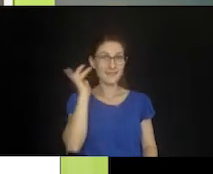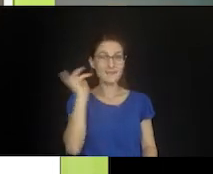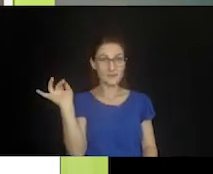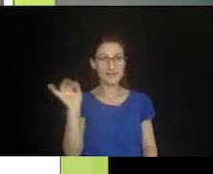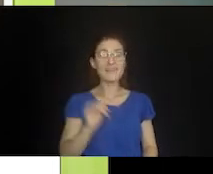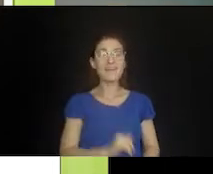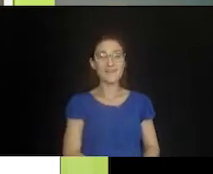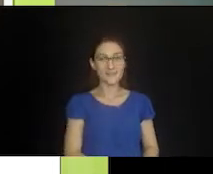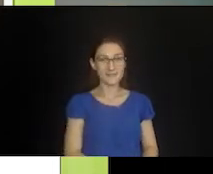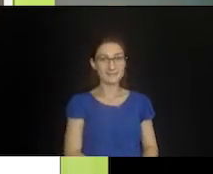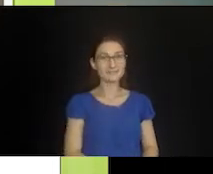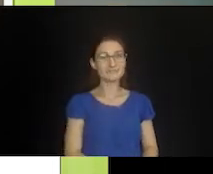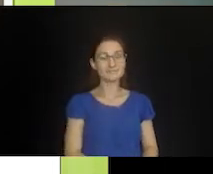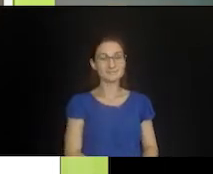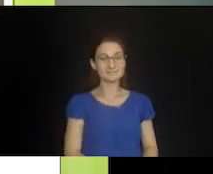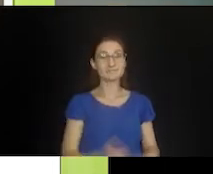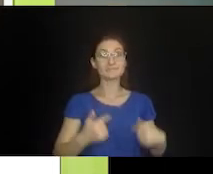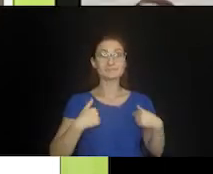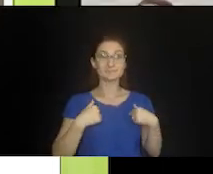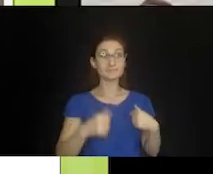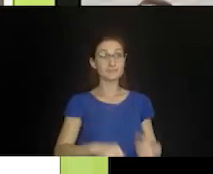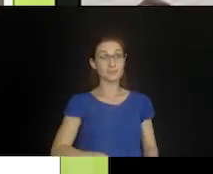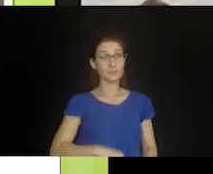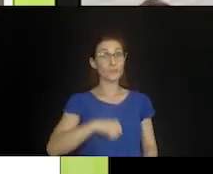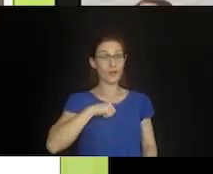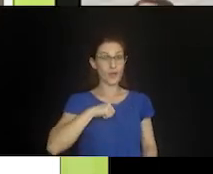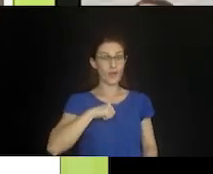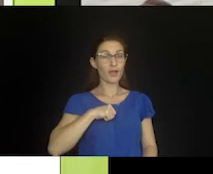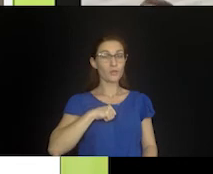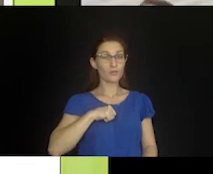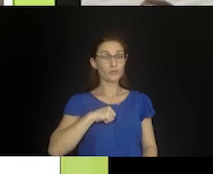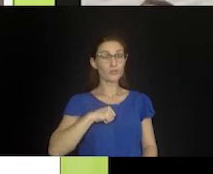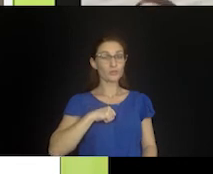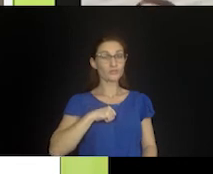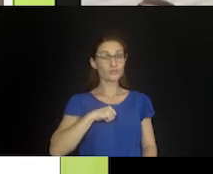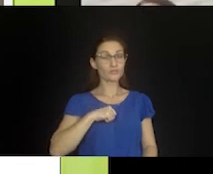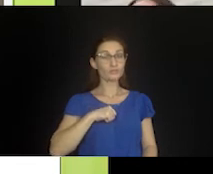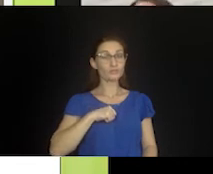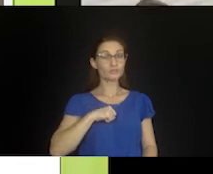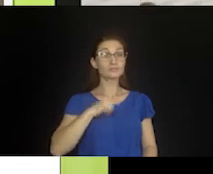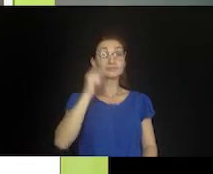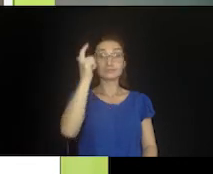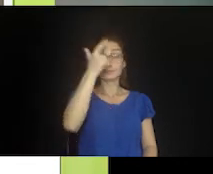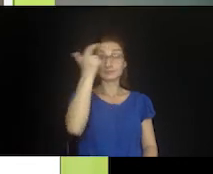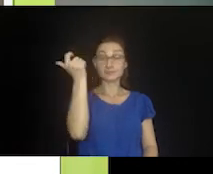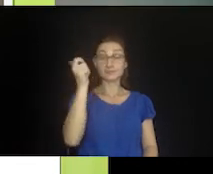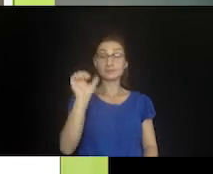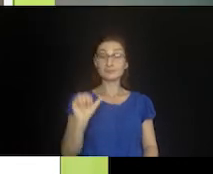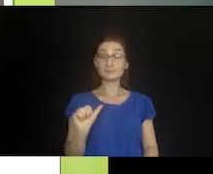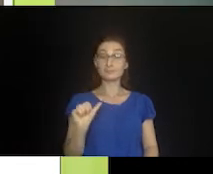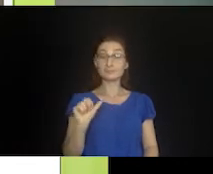in California. So I was really proud of, because the